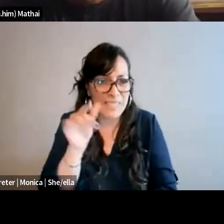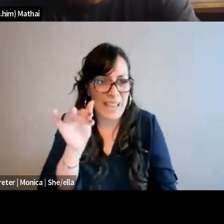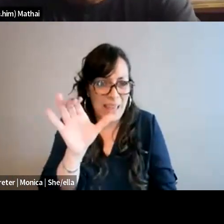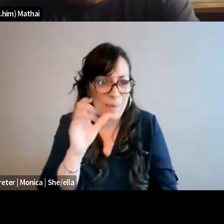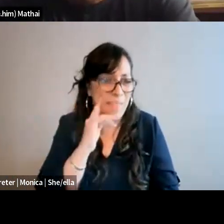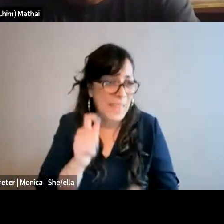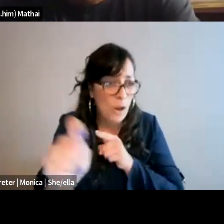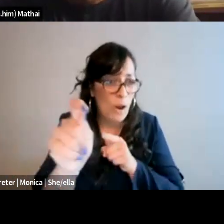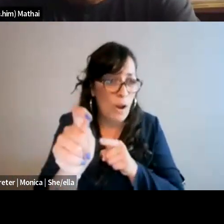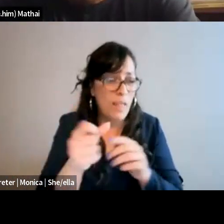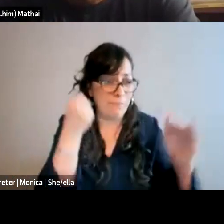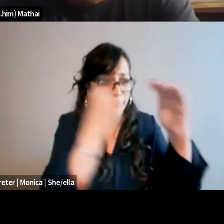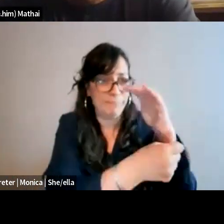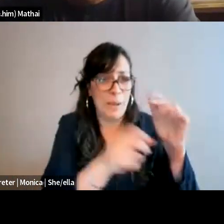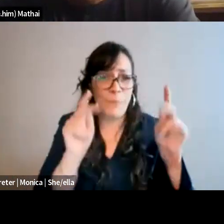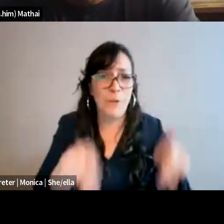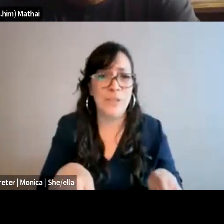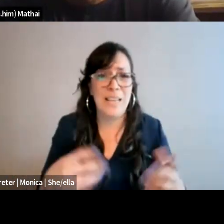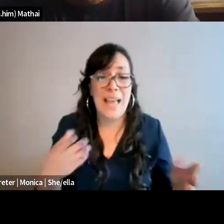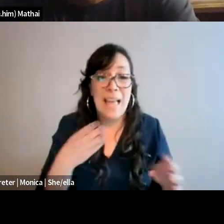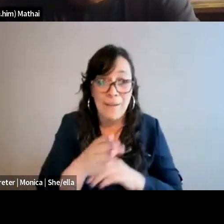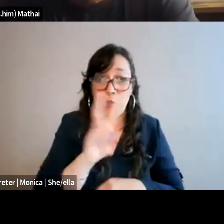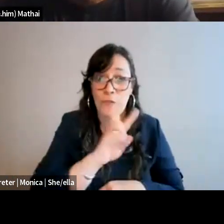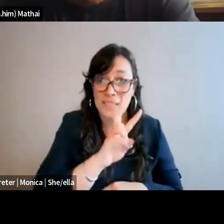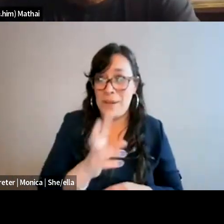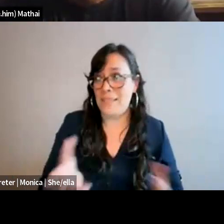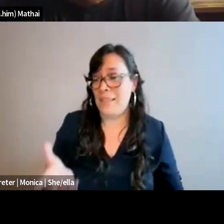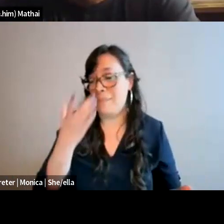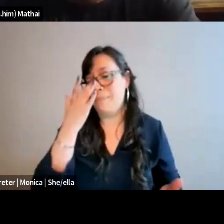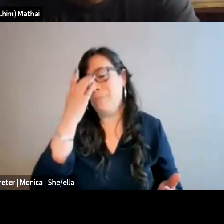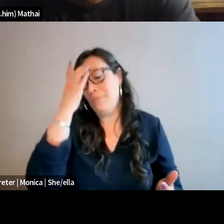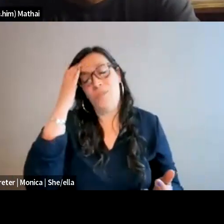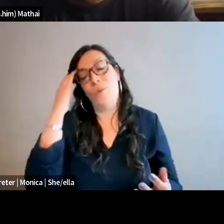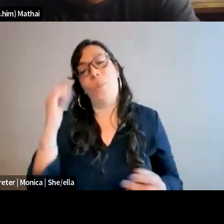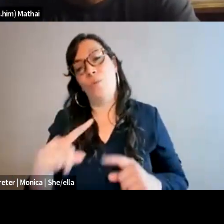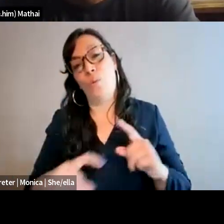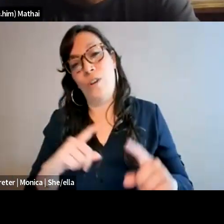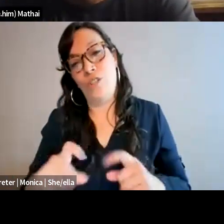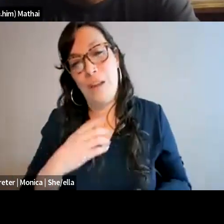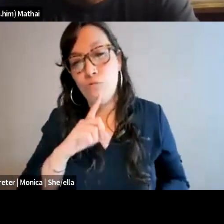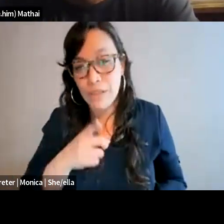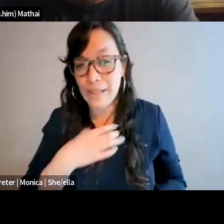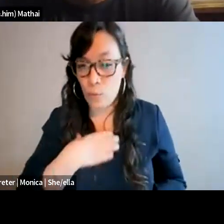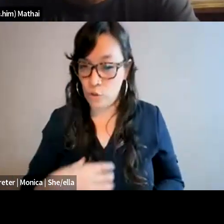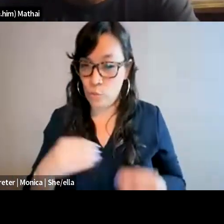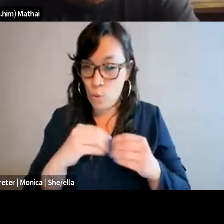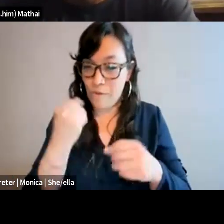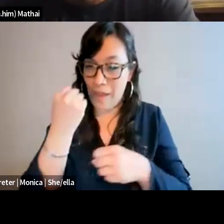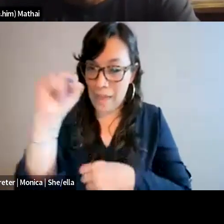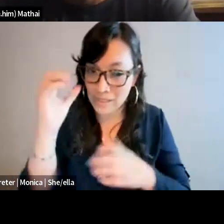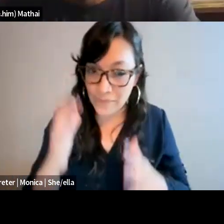and institutionalize a person after victimizing them themselves. So those questions, those things, I really wish more of our activists and